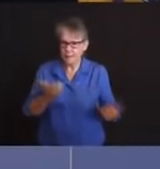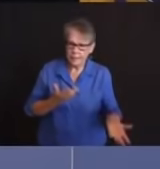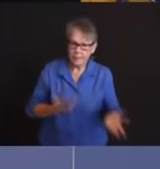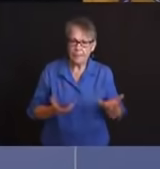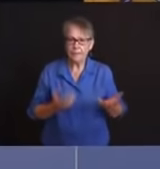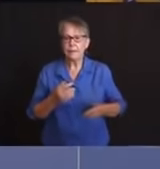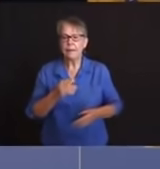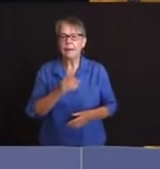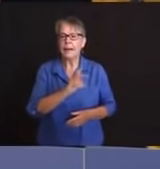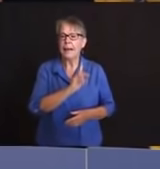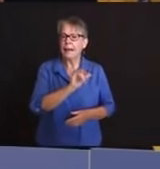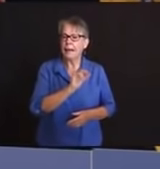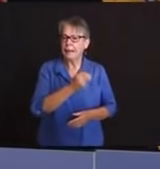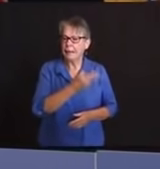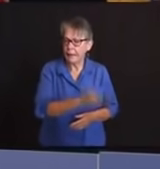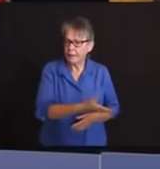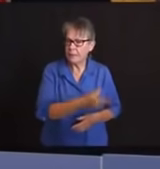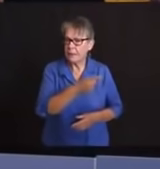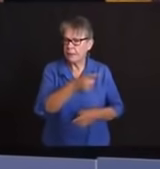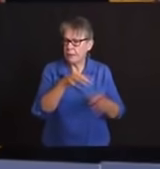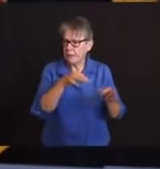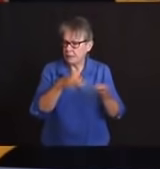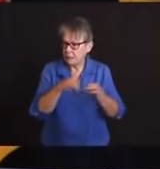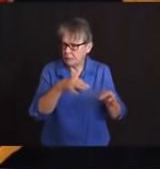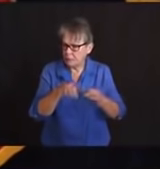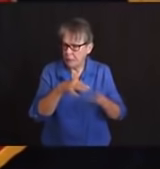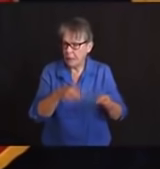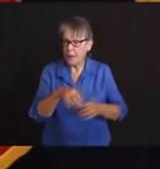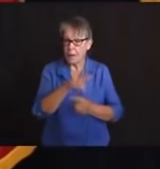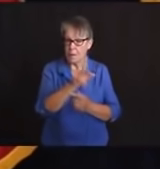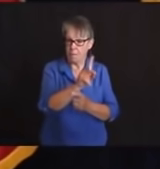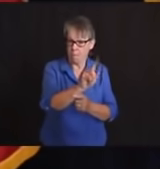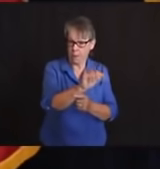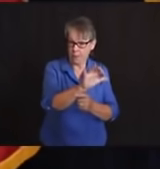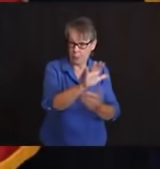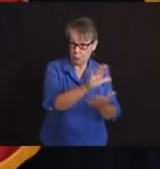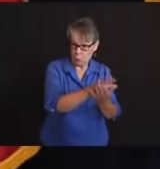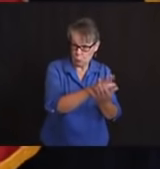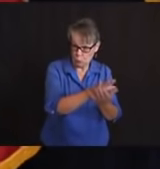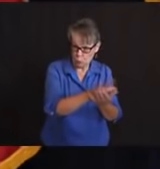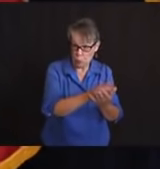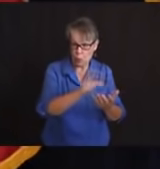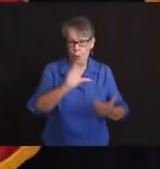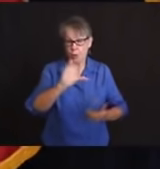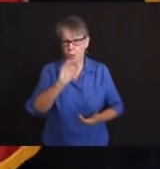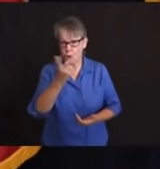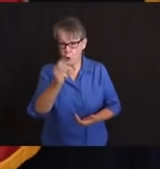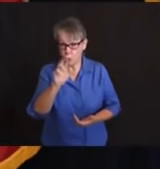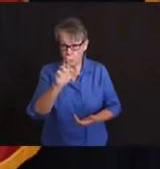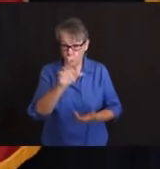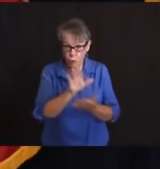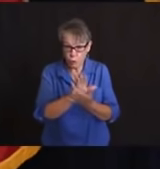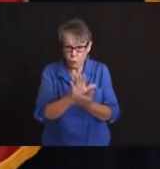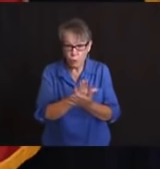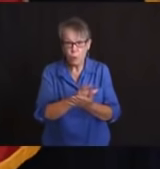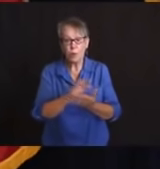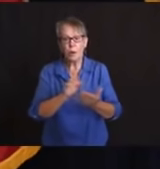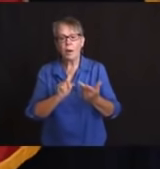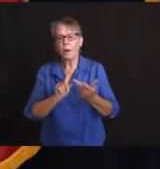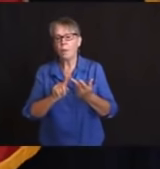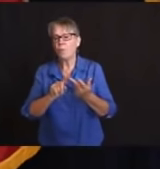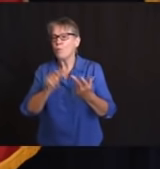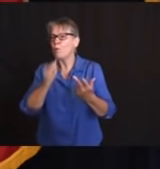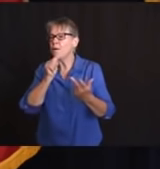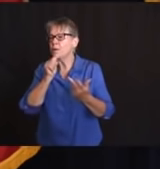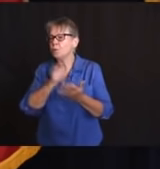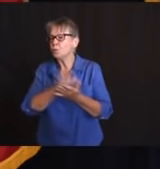school districts, it's also charter schools, which have their own separate plans. As well, there's a group of private schools that are approved by the state